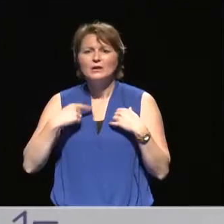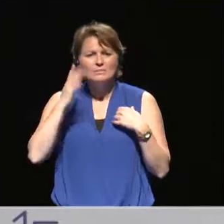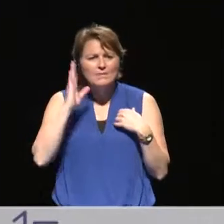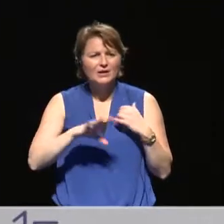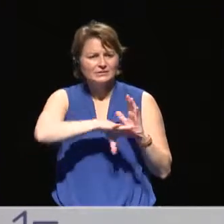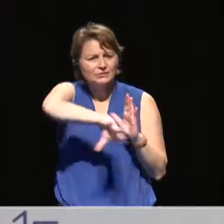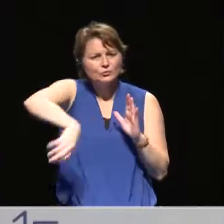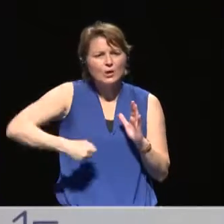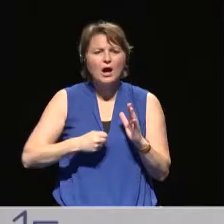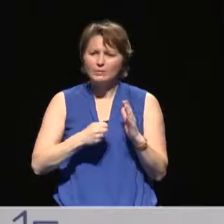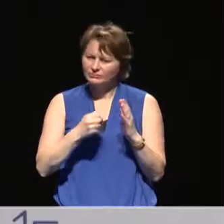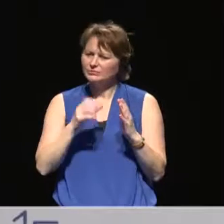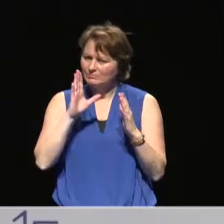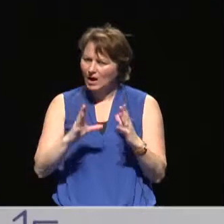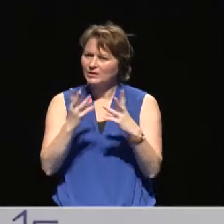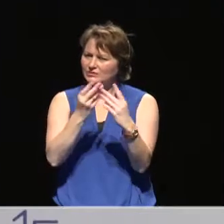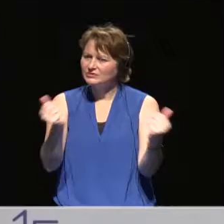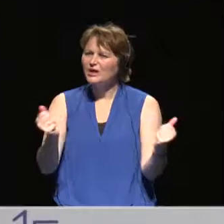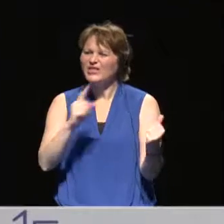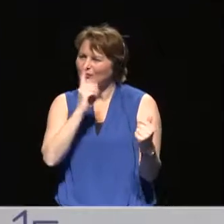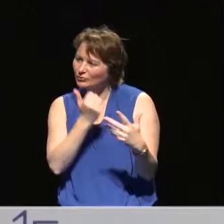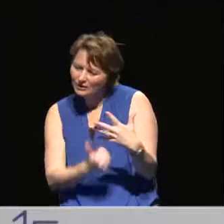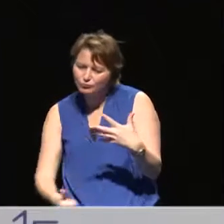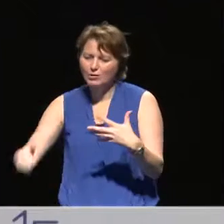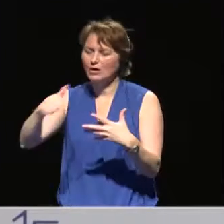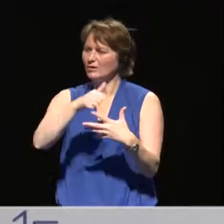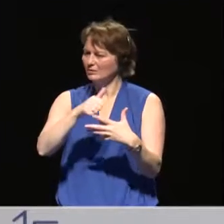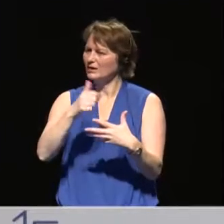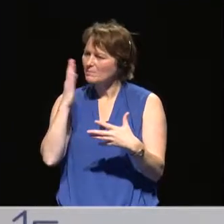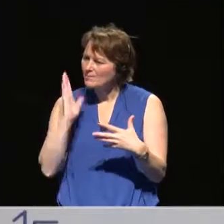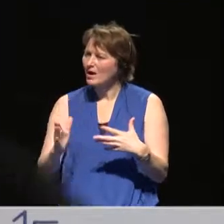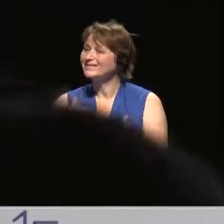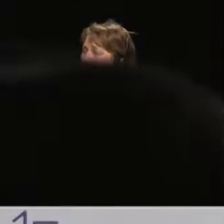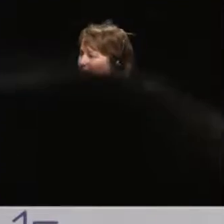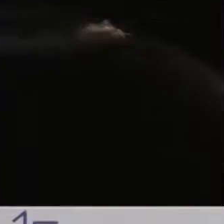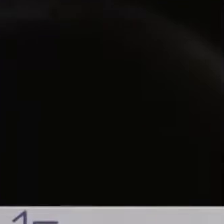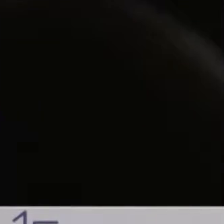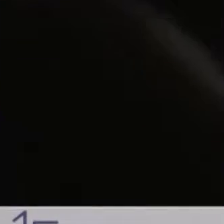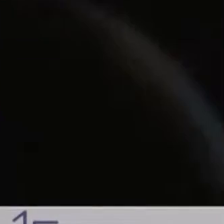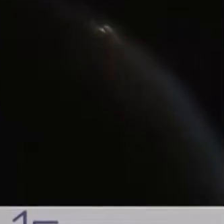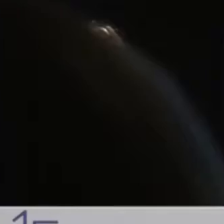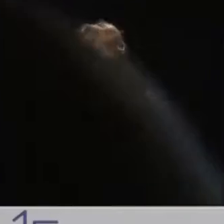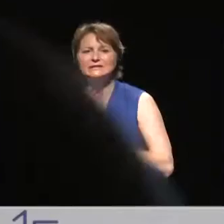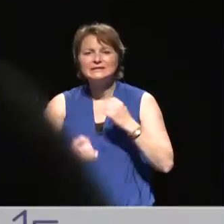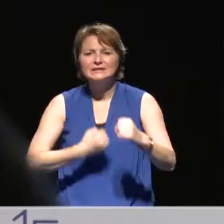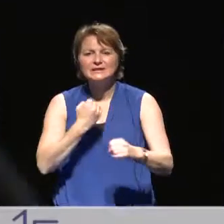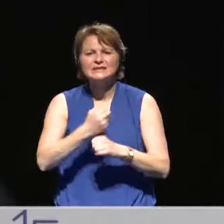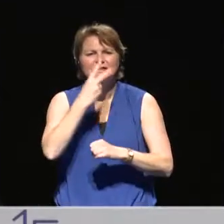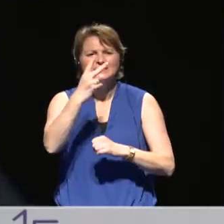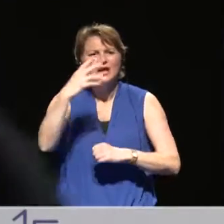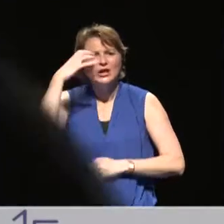corruption and tax dodging as a priority in developing countries. In recent years, we have seen governments of developing